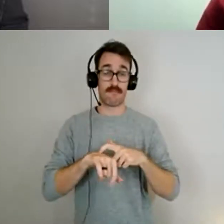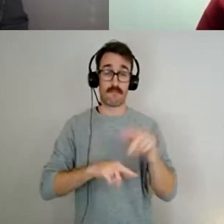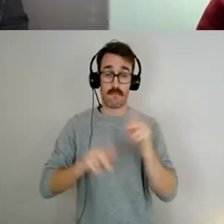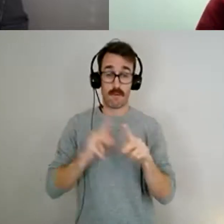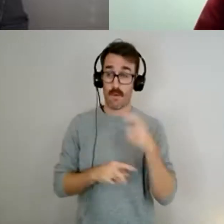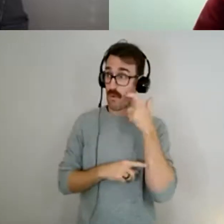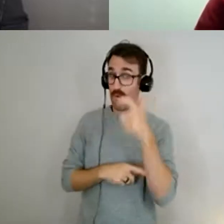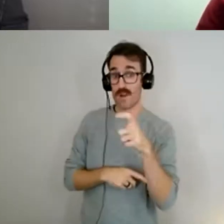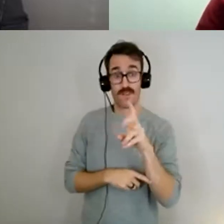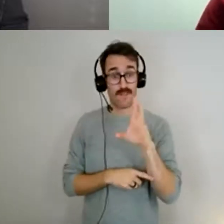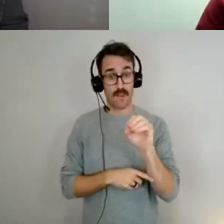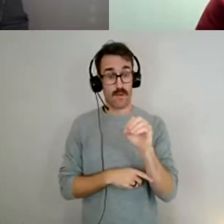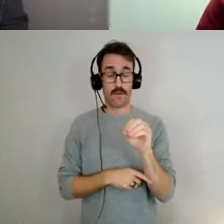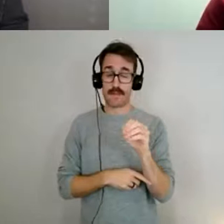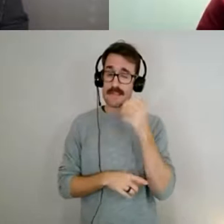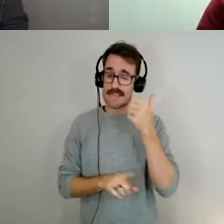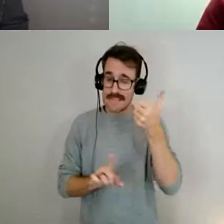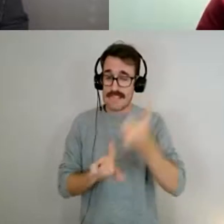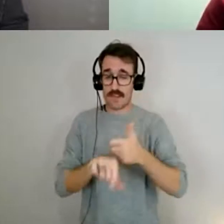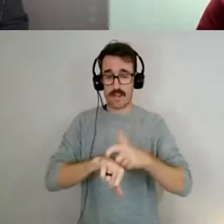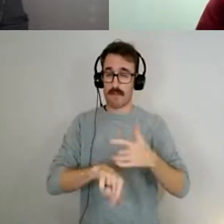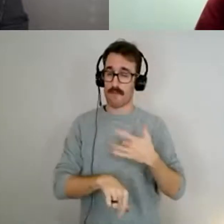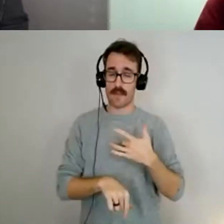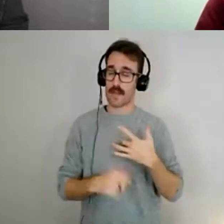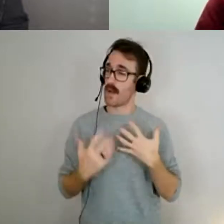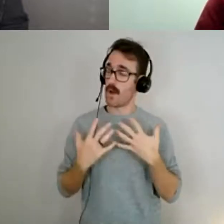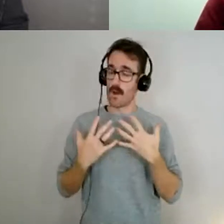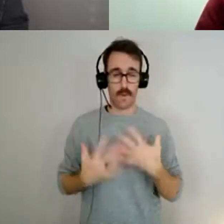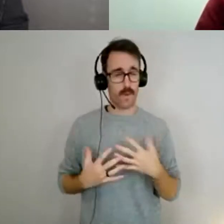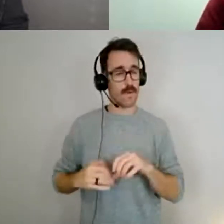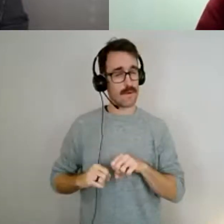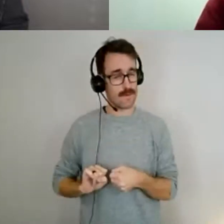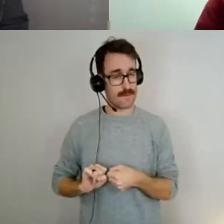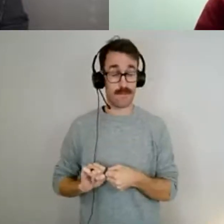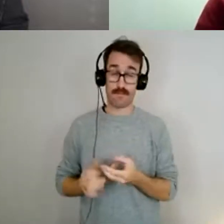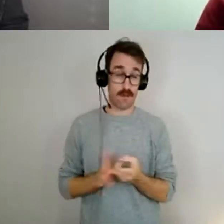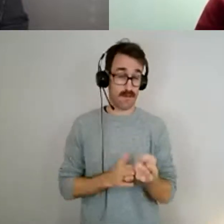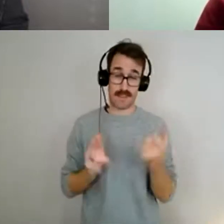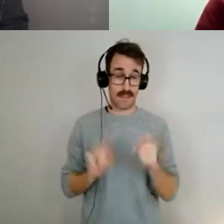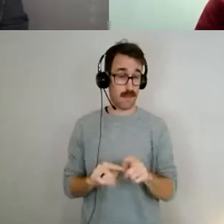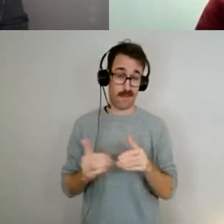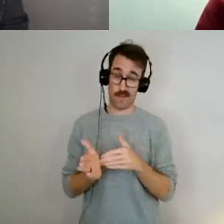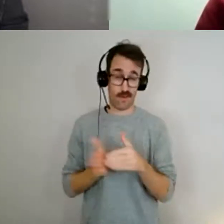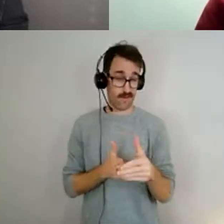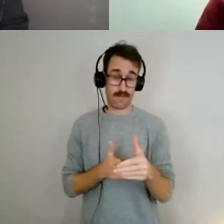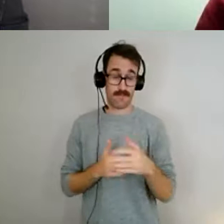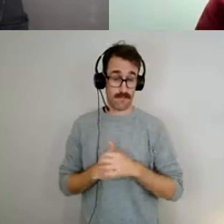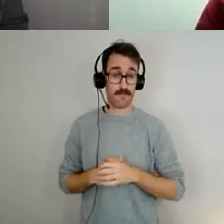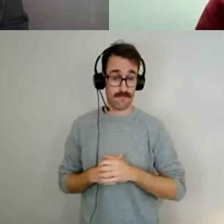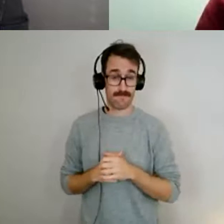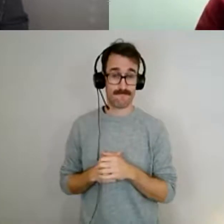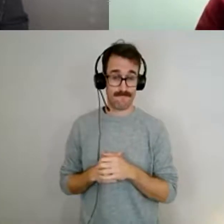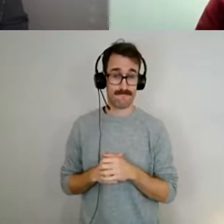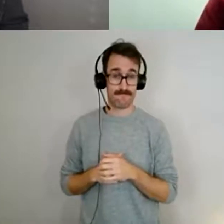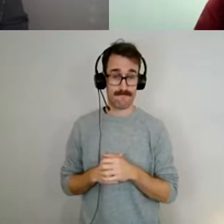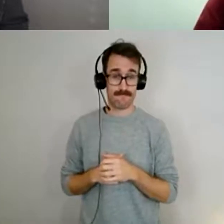this video, but the reality is it does happen, and it happens more often than